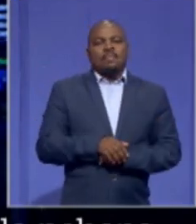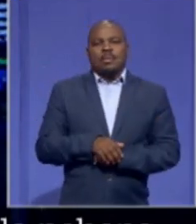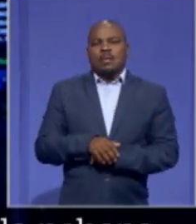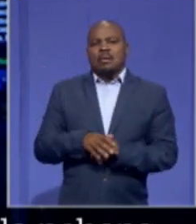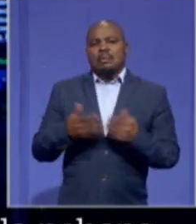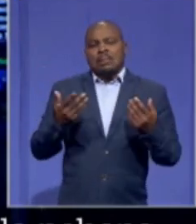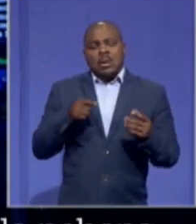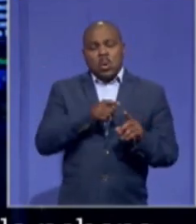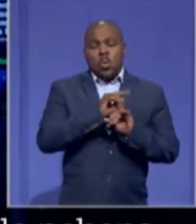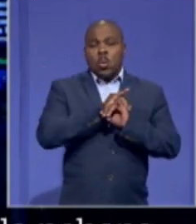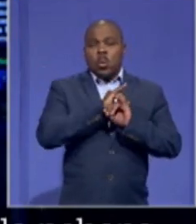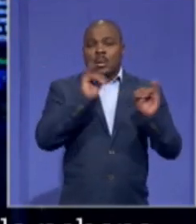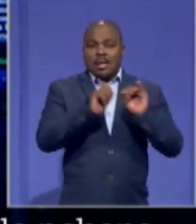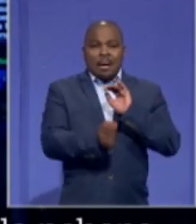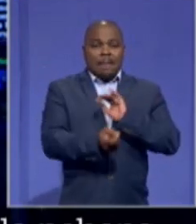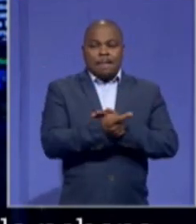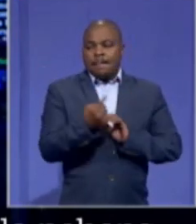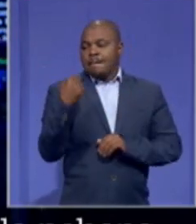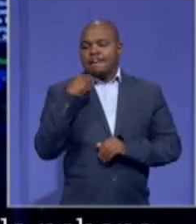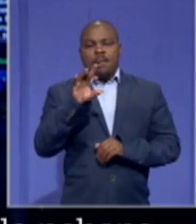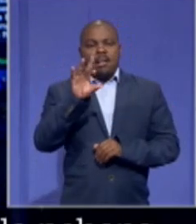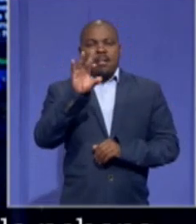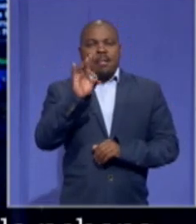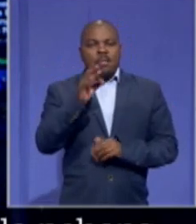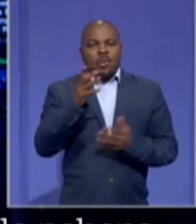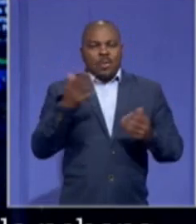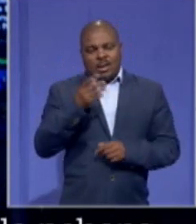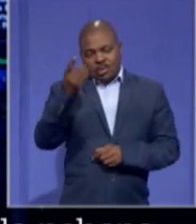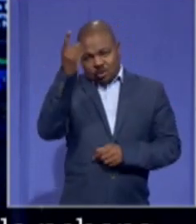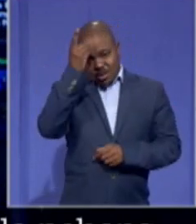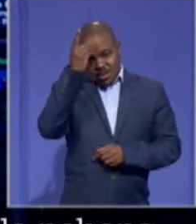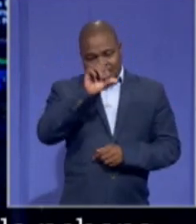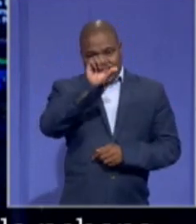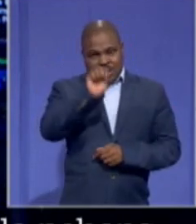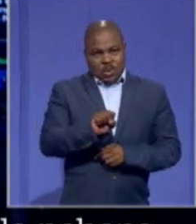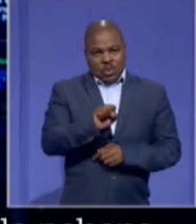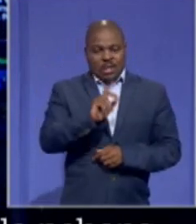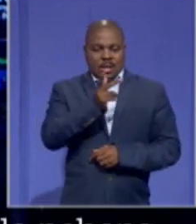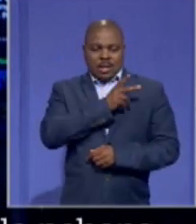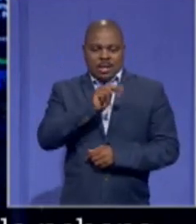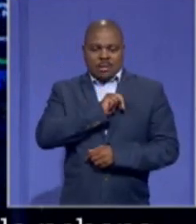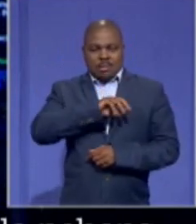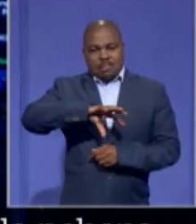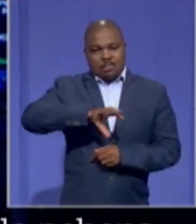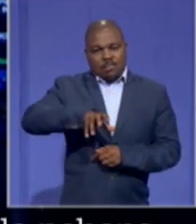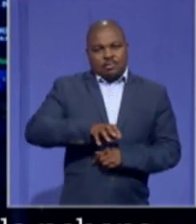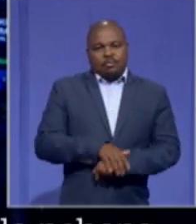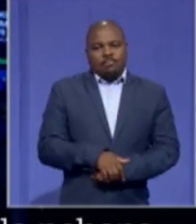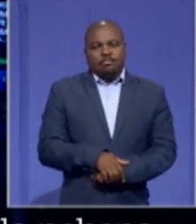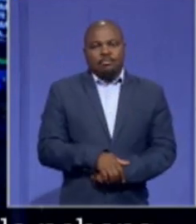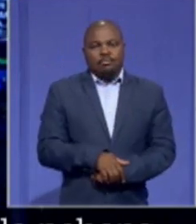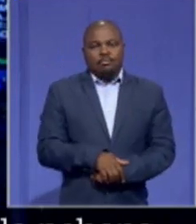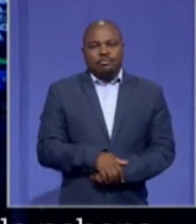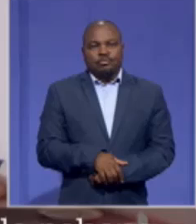Ketso ena e soto e etsahetse ka labobedi borwa ba Durban provinceng ya KwaZulu-Natal.